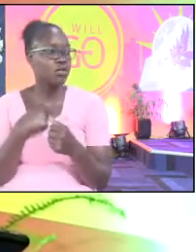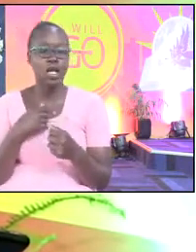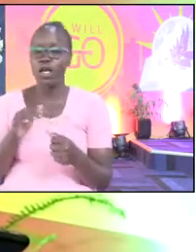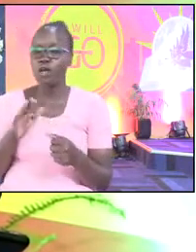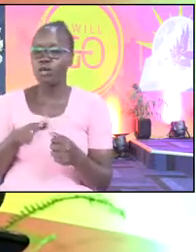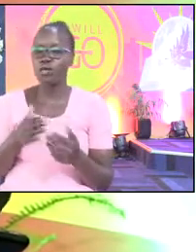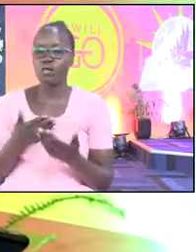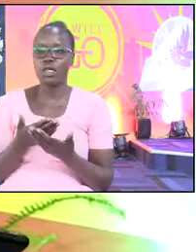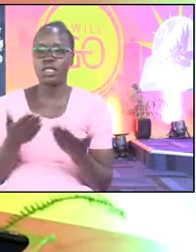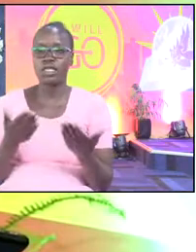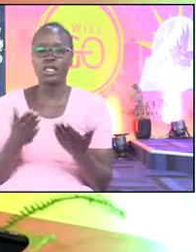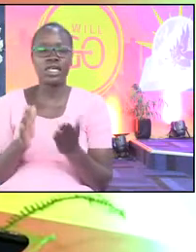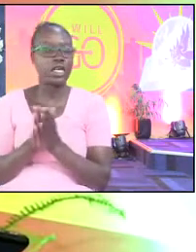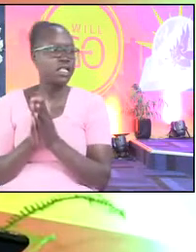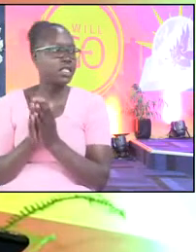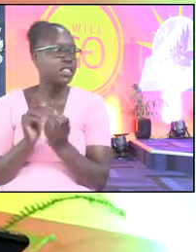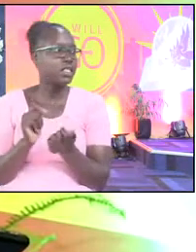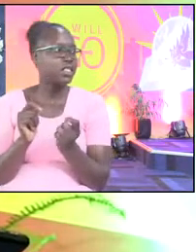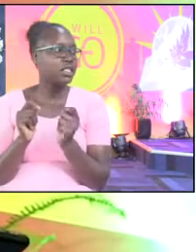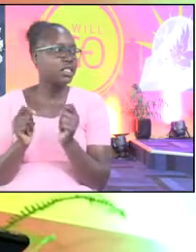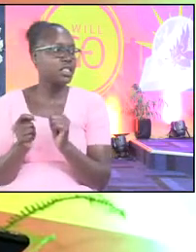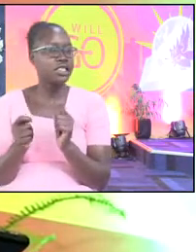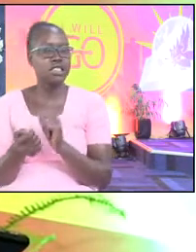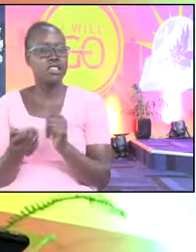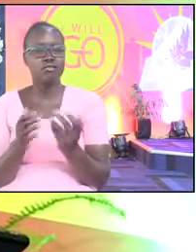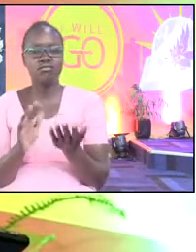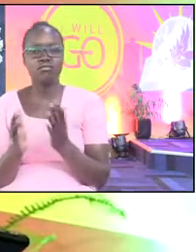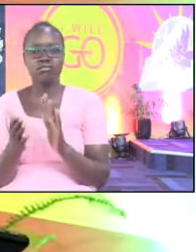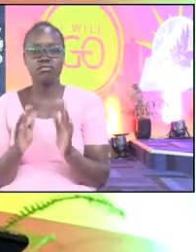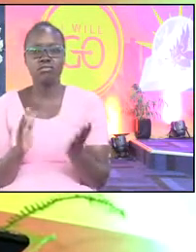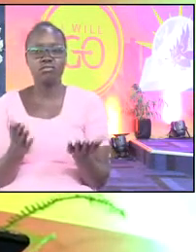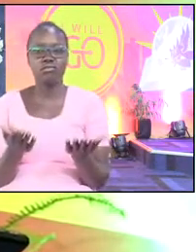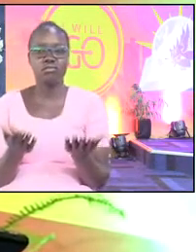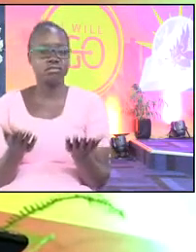women can change the stories on you in the middle of the story.